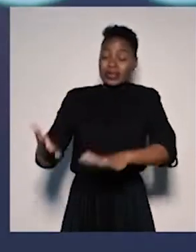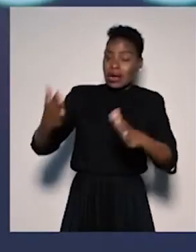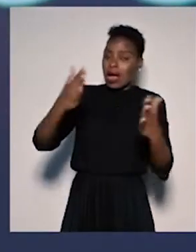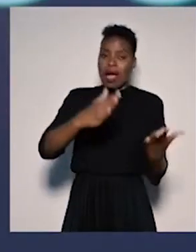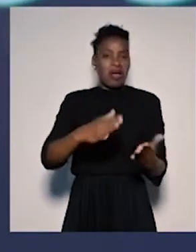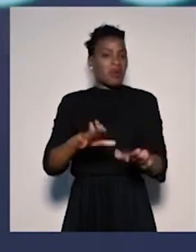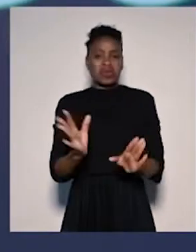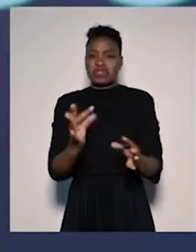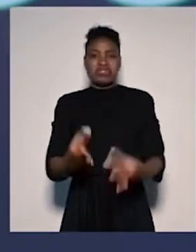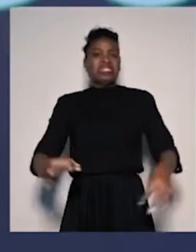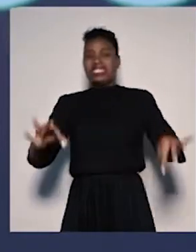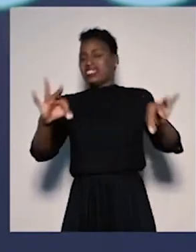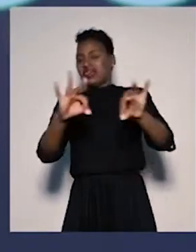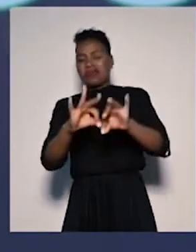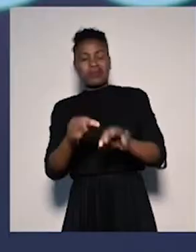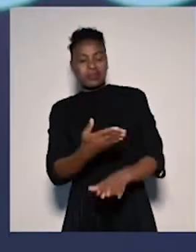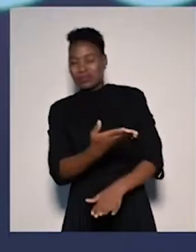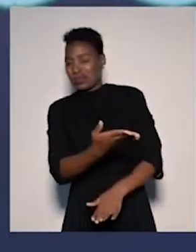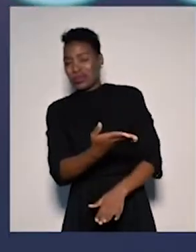them.